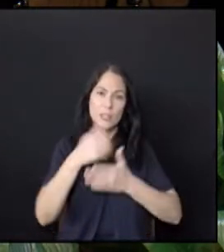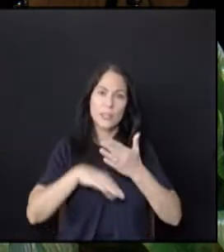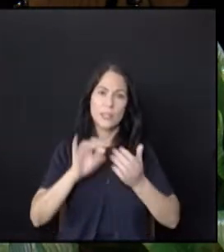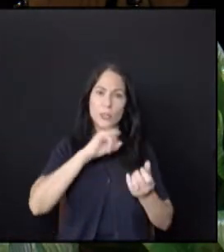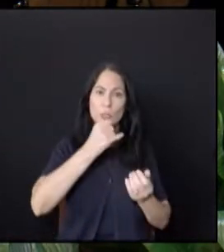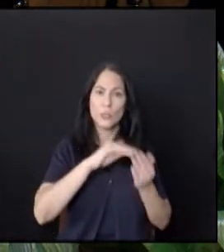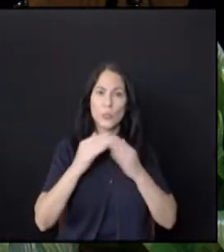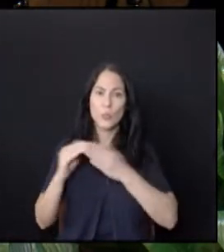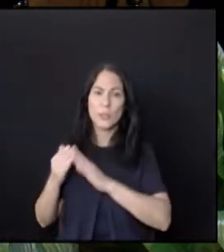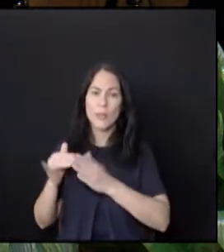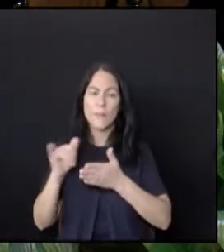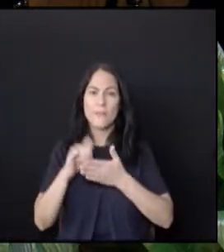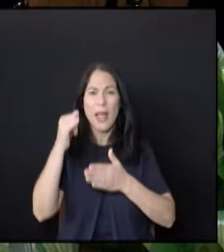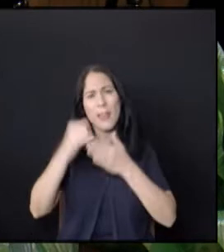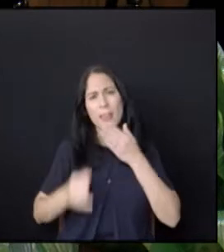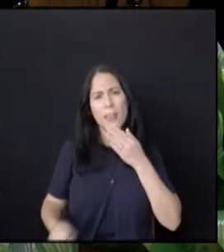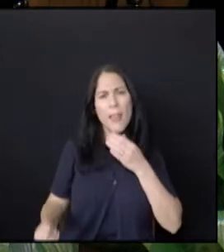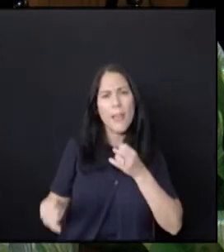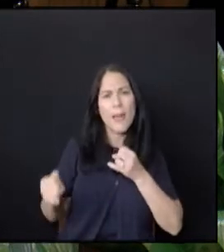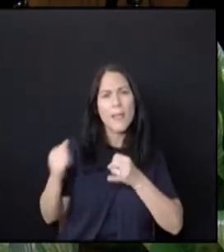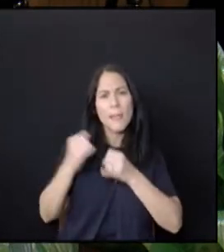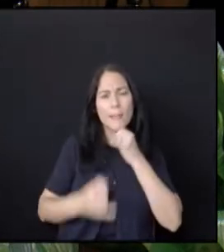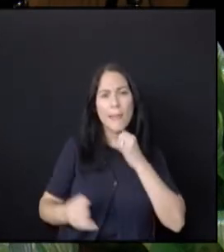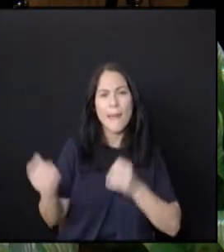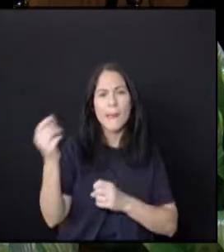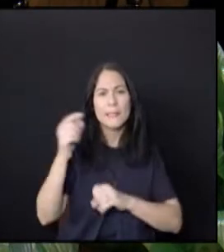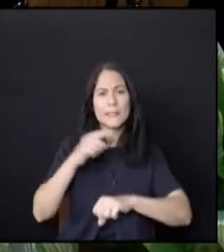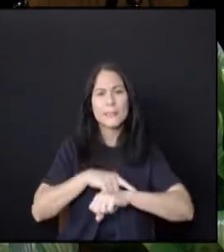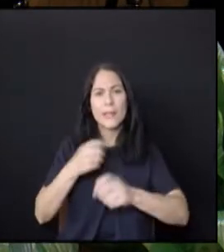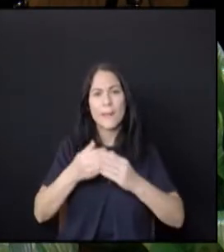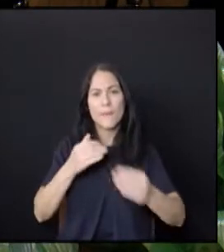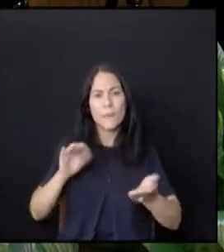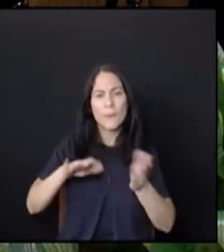death, everybody had expectations.